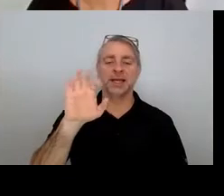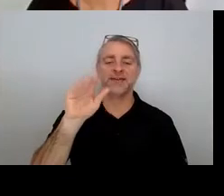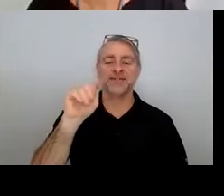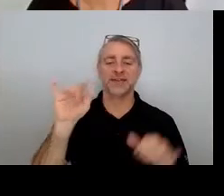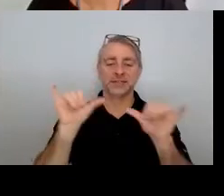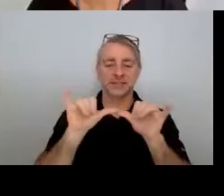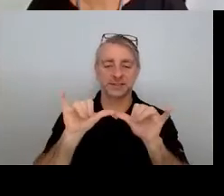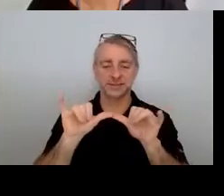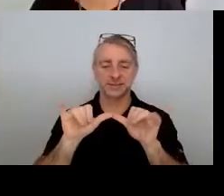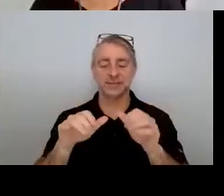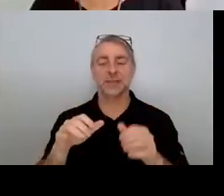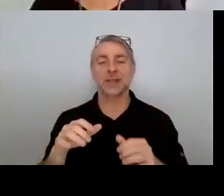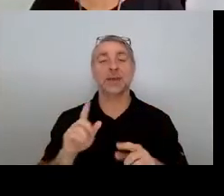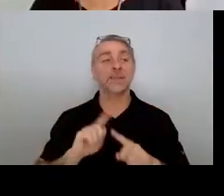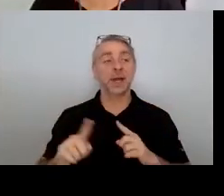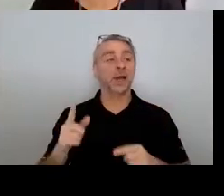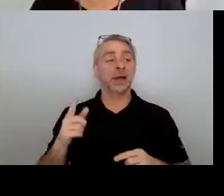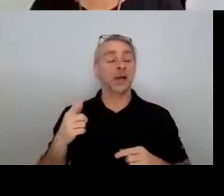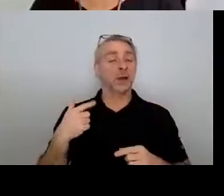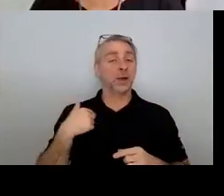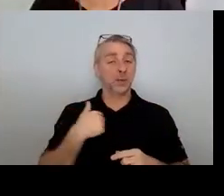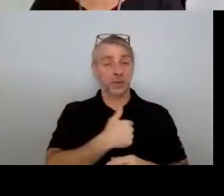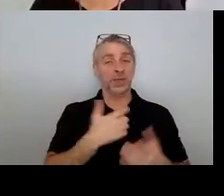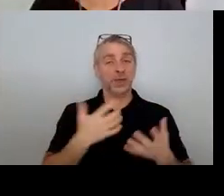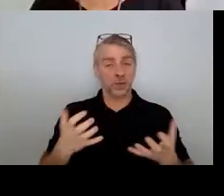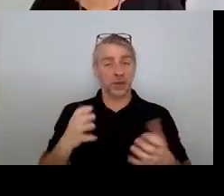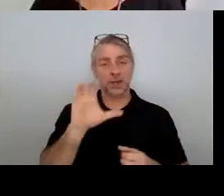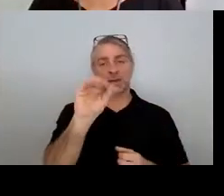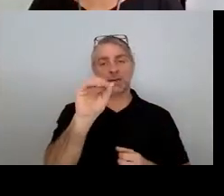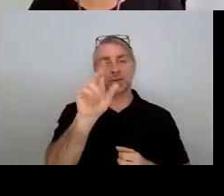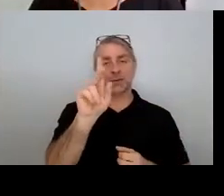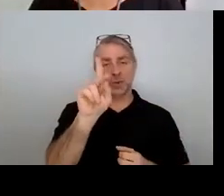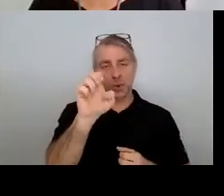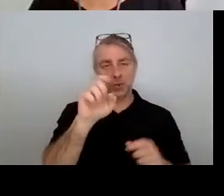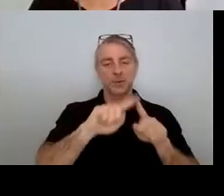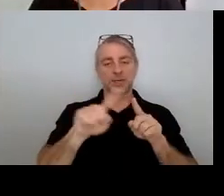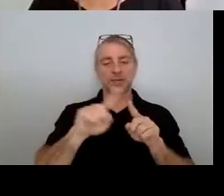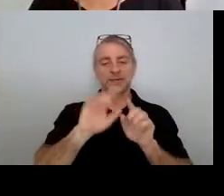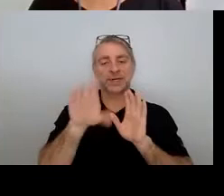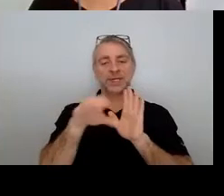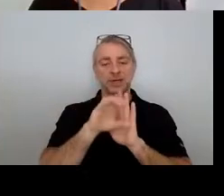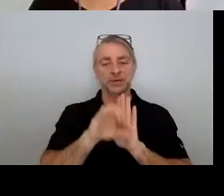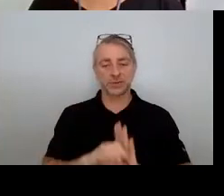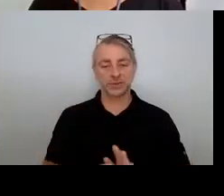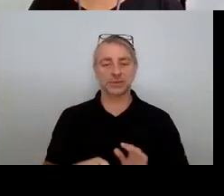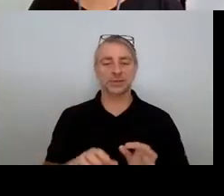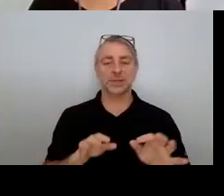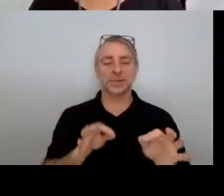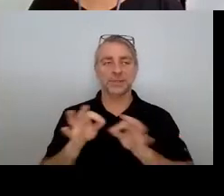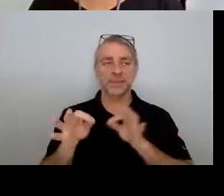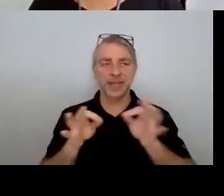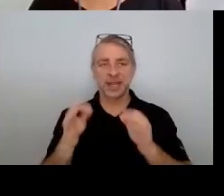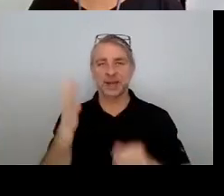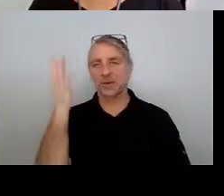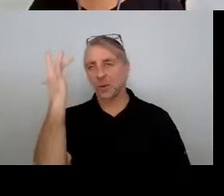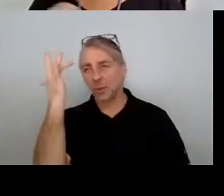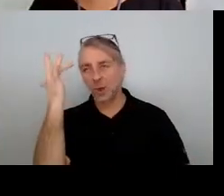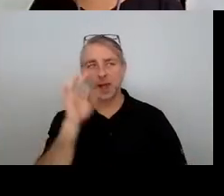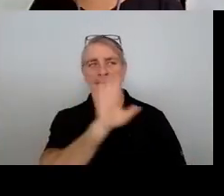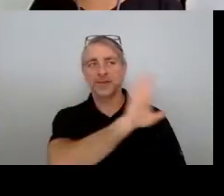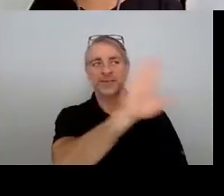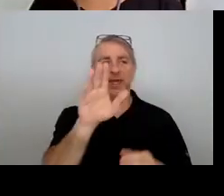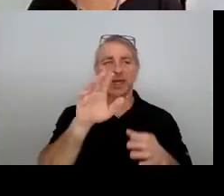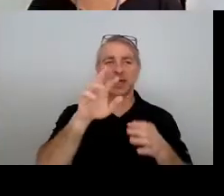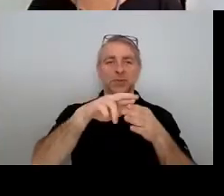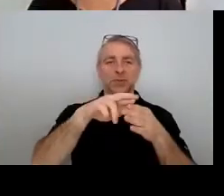of studies that may help us understand why study results vary. And this is sort of the